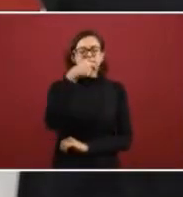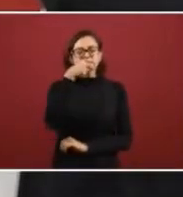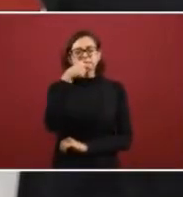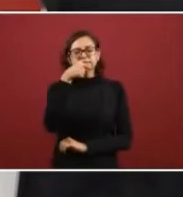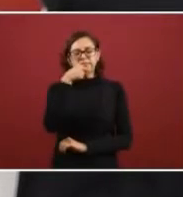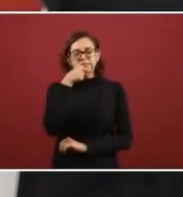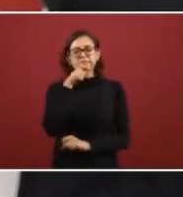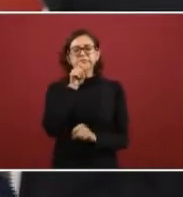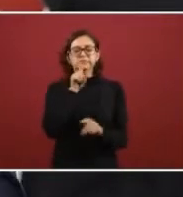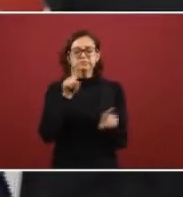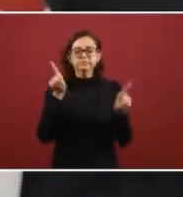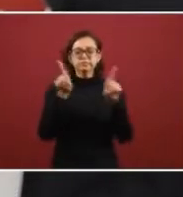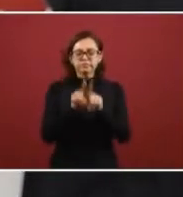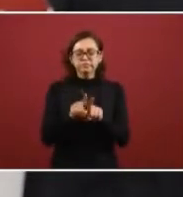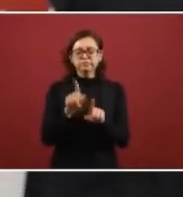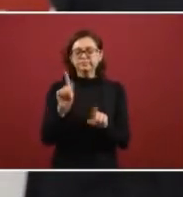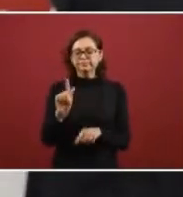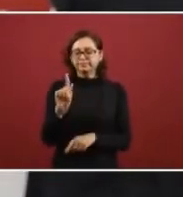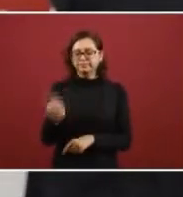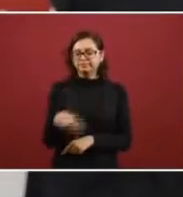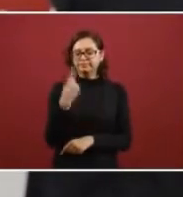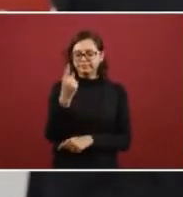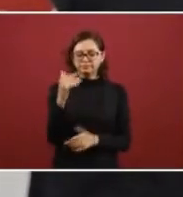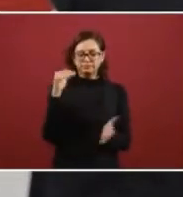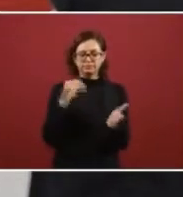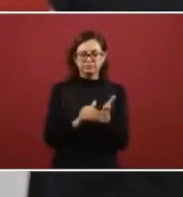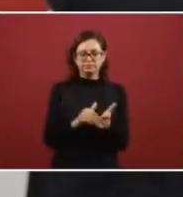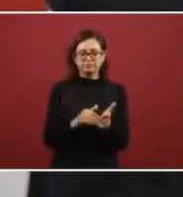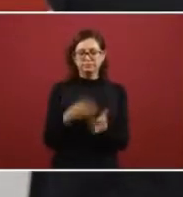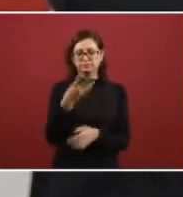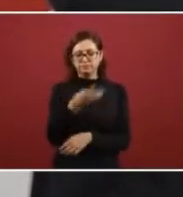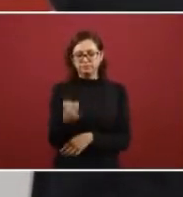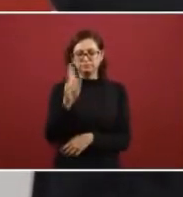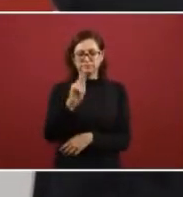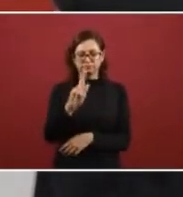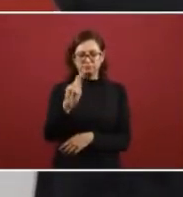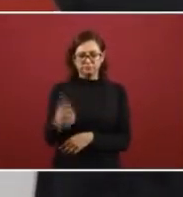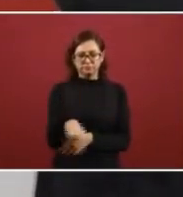69,829 children, and also